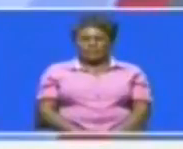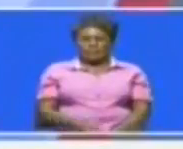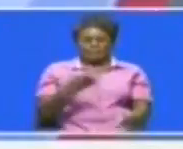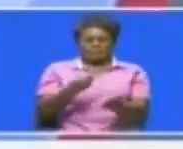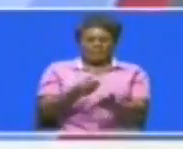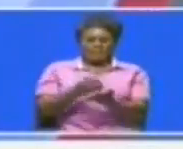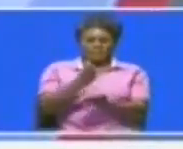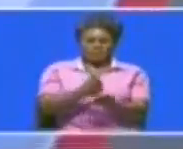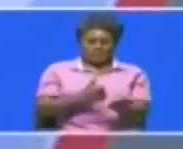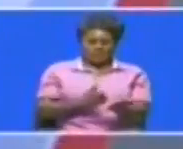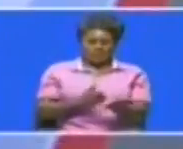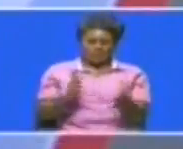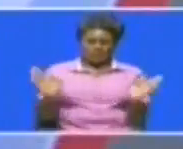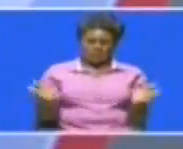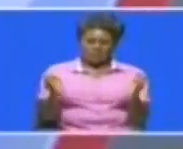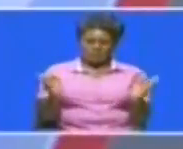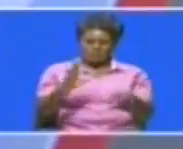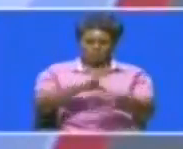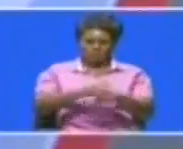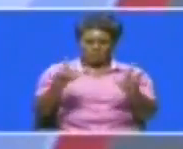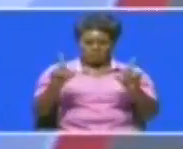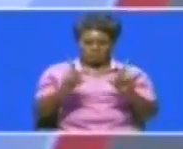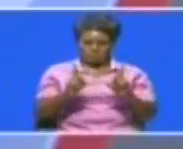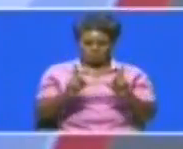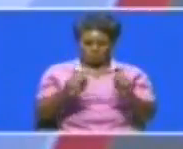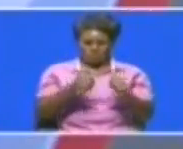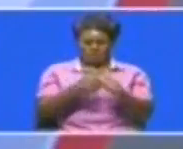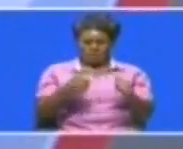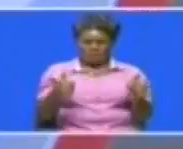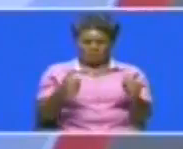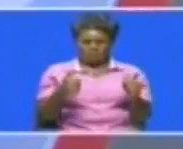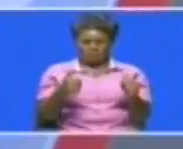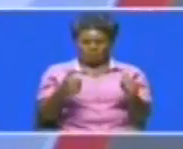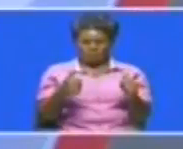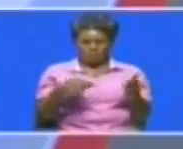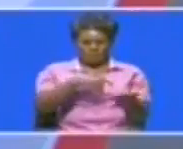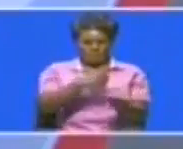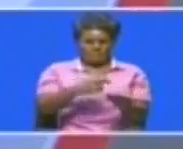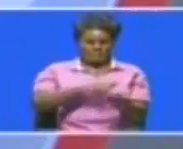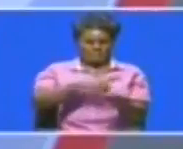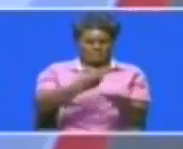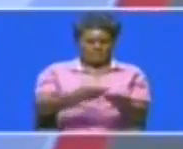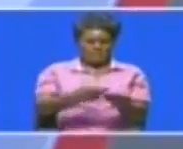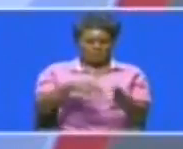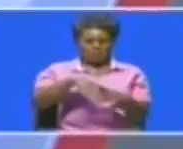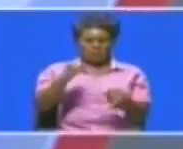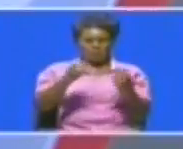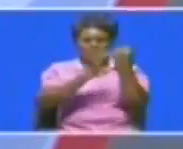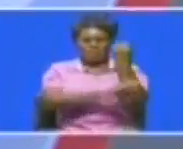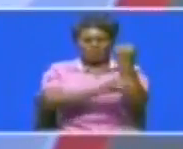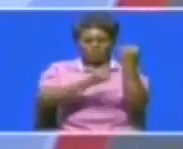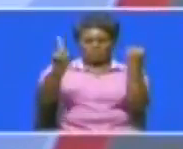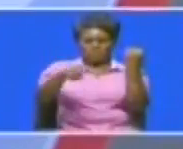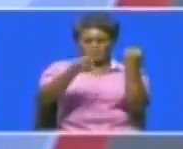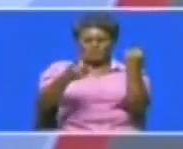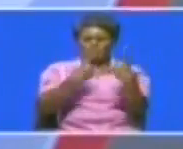sector stakeholders have been urged to acquire licenses and permits to avoid shipping minerals in and out of the country illegally. Well, speaking at the